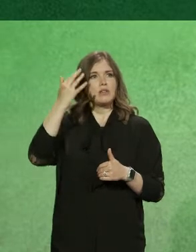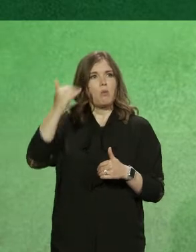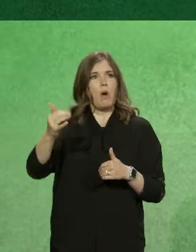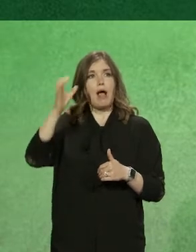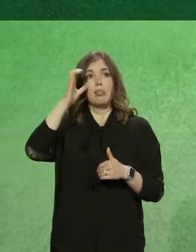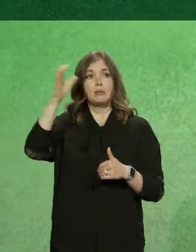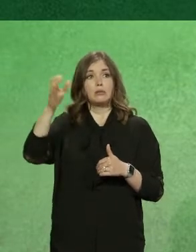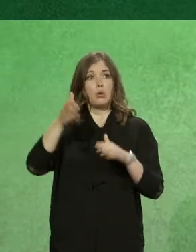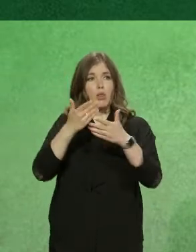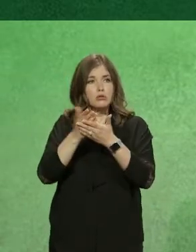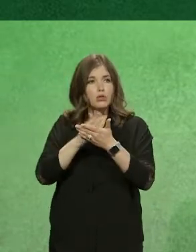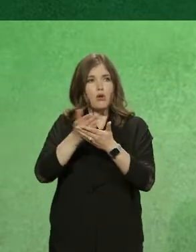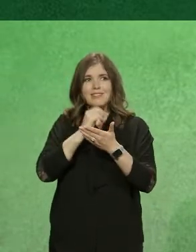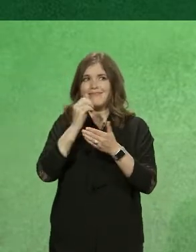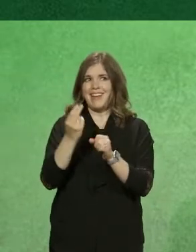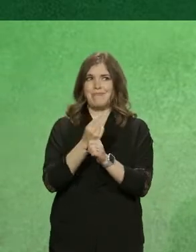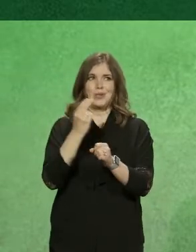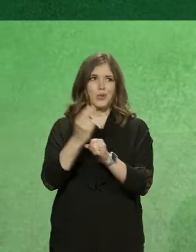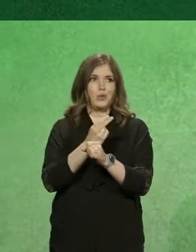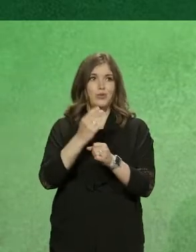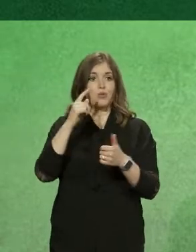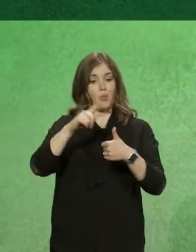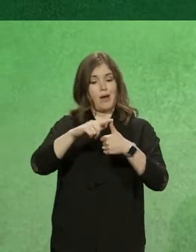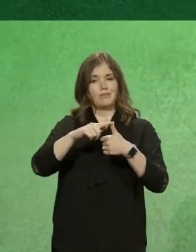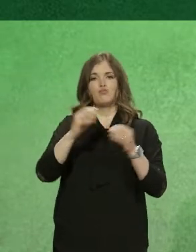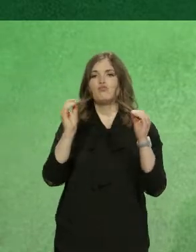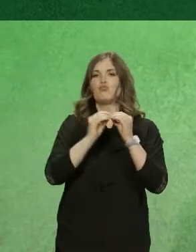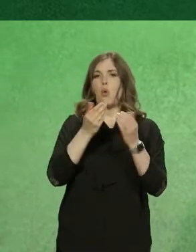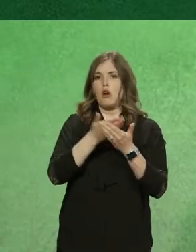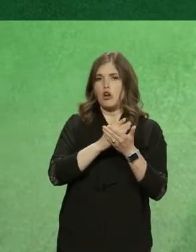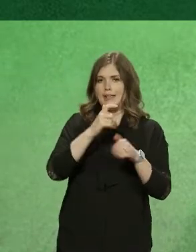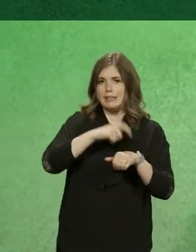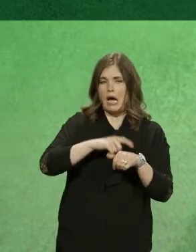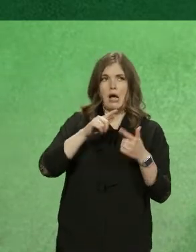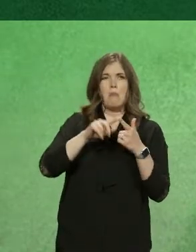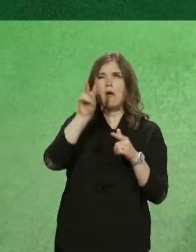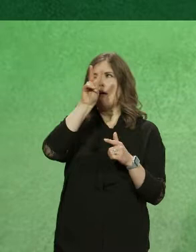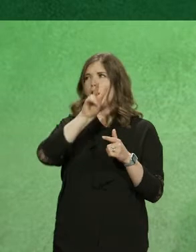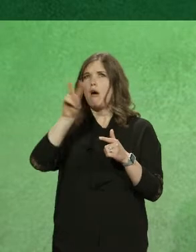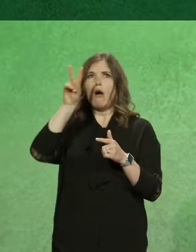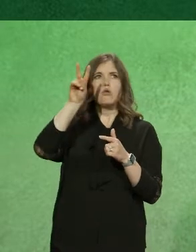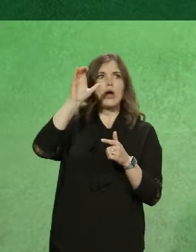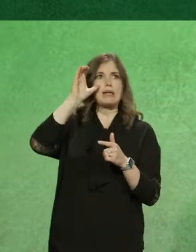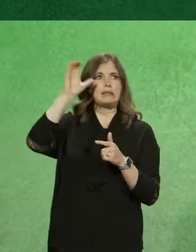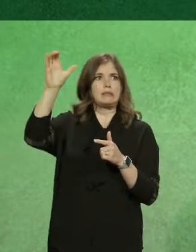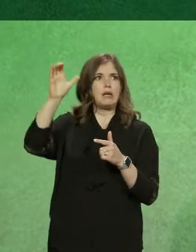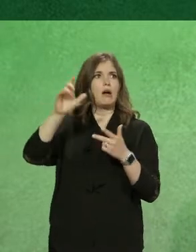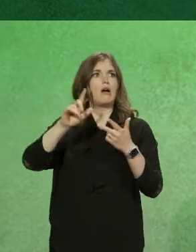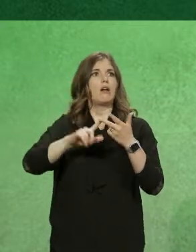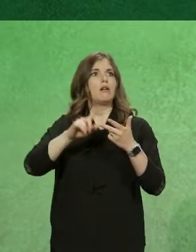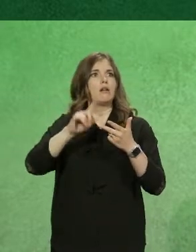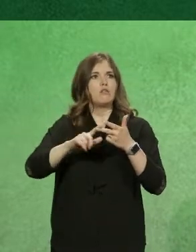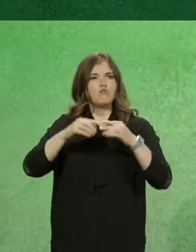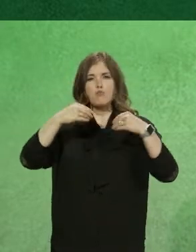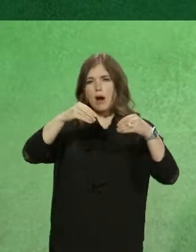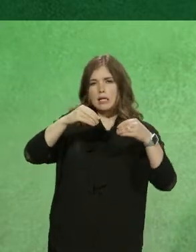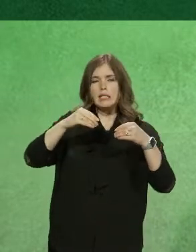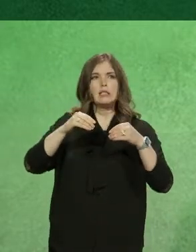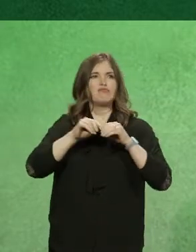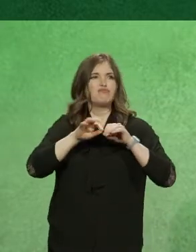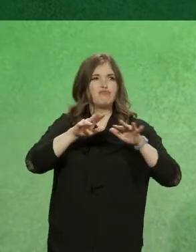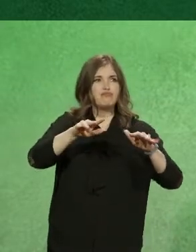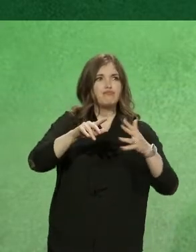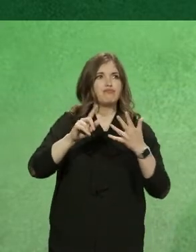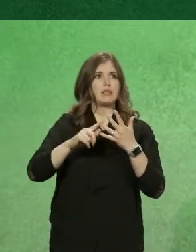adopted. These include cooking time, tracking the sun, marketing and dissemination, misleading sites, times